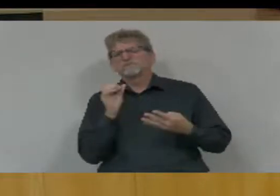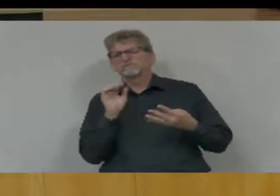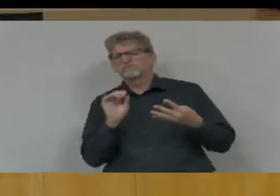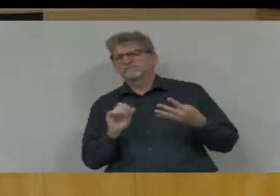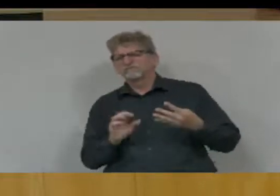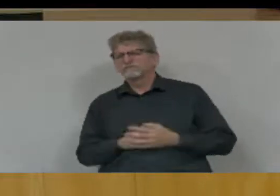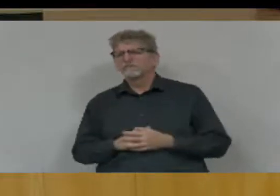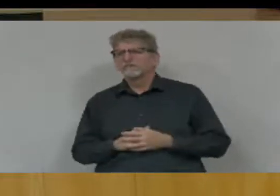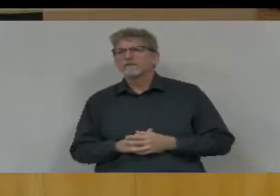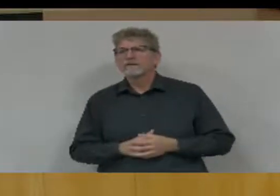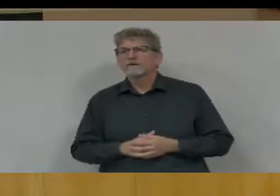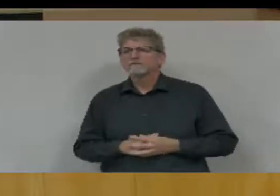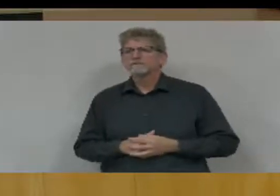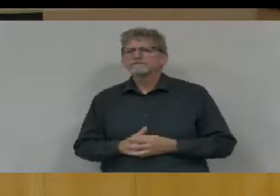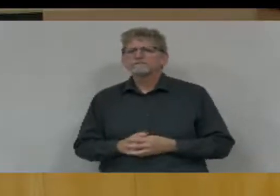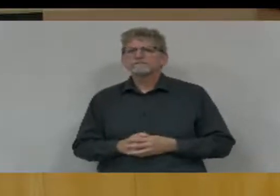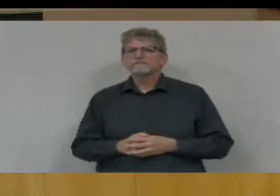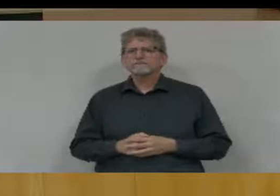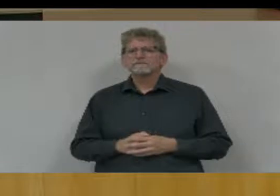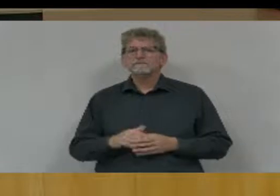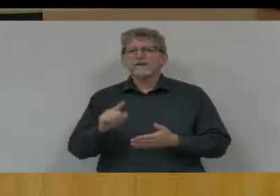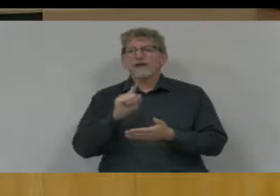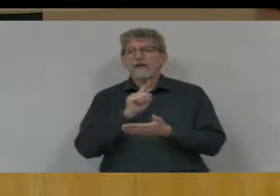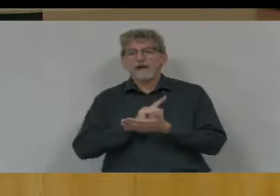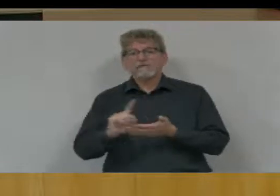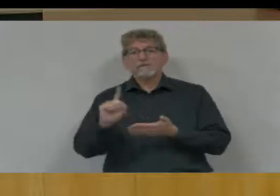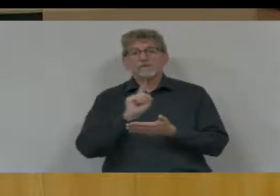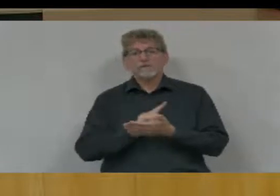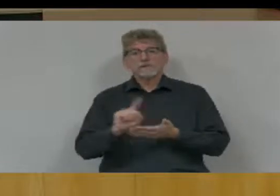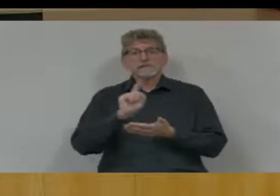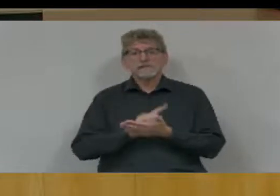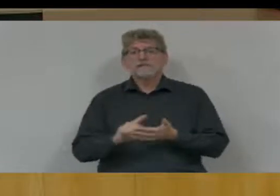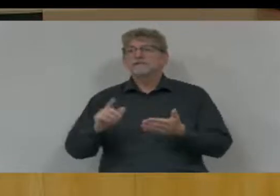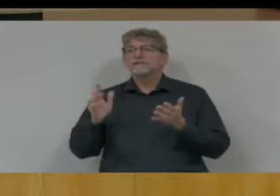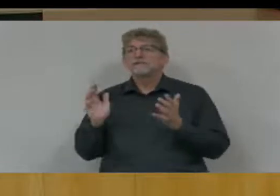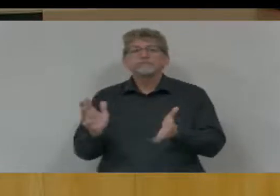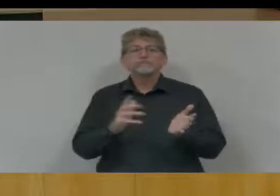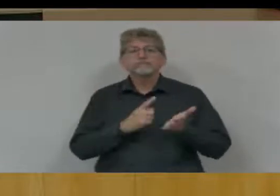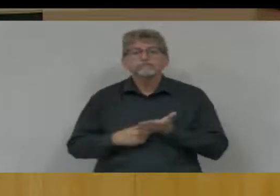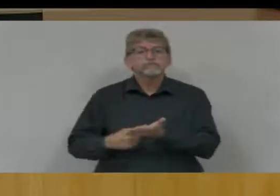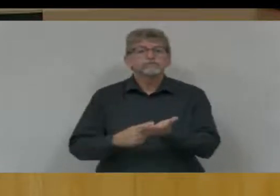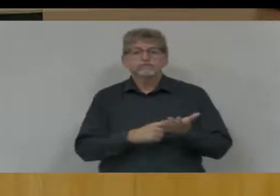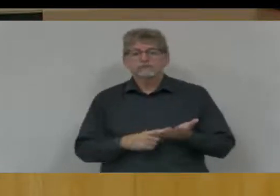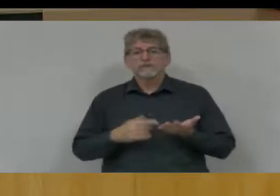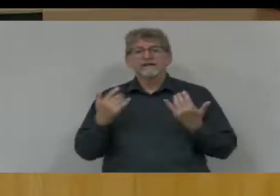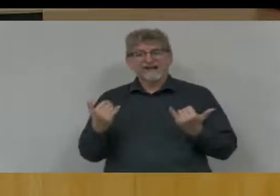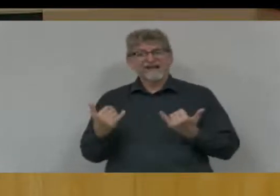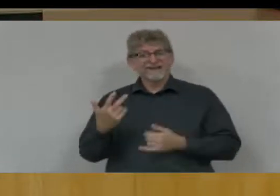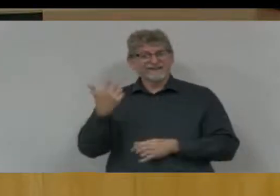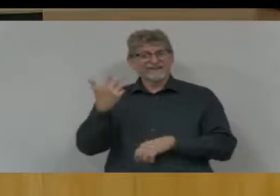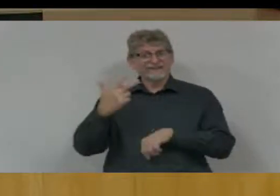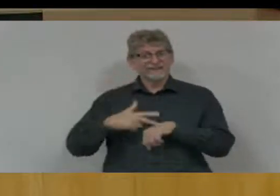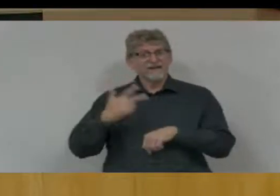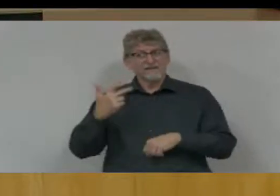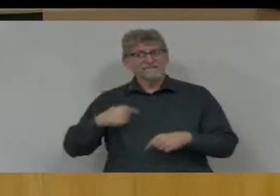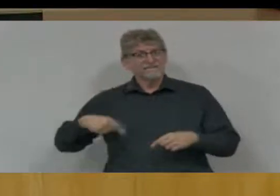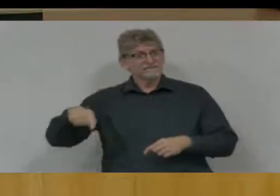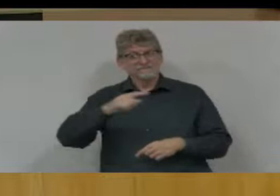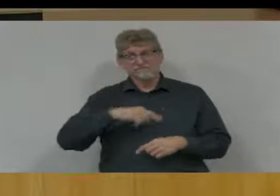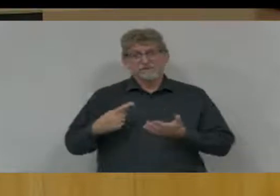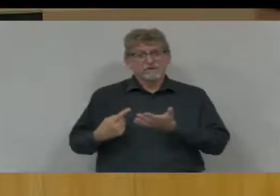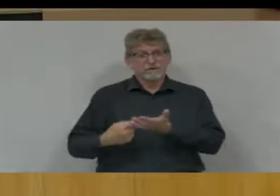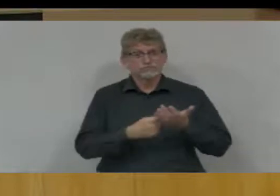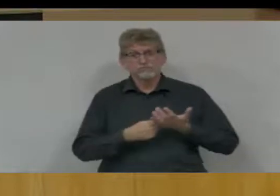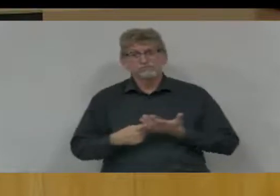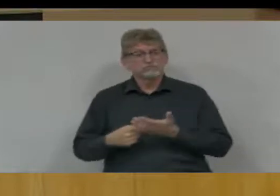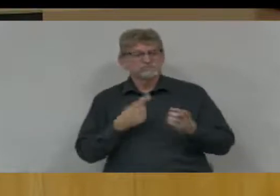weekday conversations that we started having and now are 3 times a week across the 4 entities that Dr. Wickert identified has